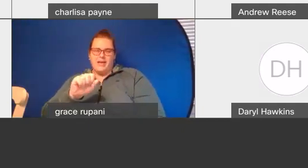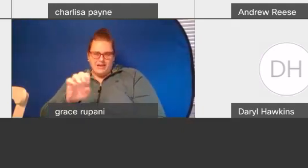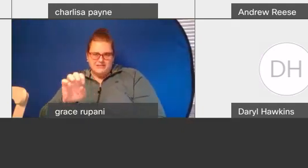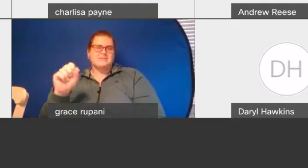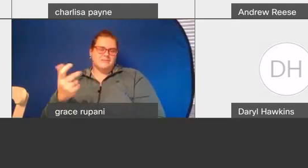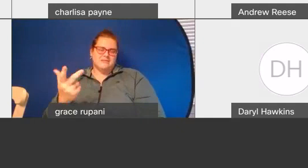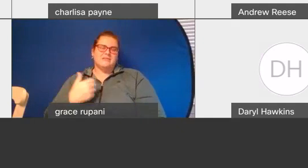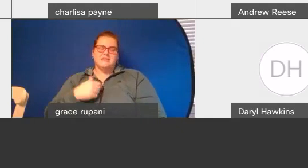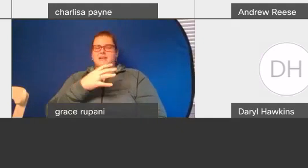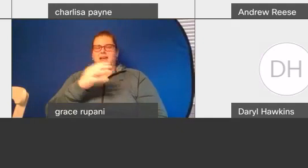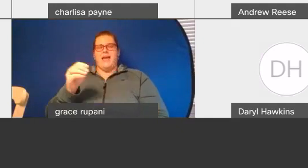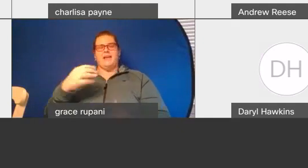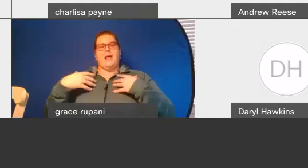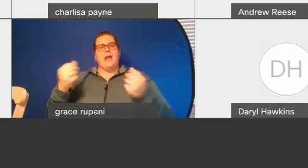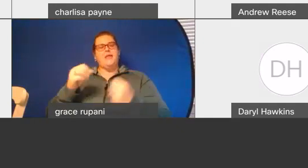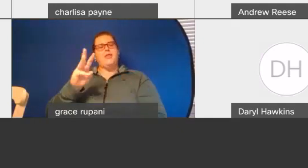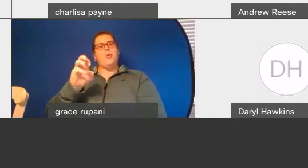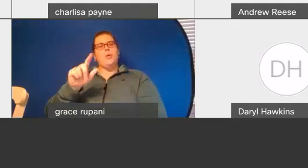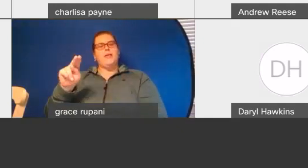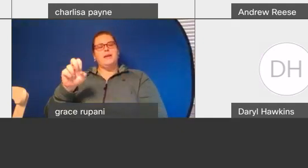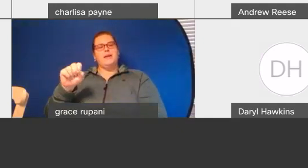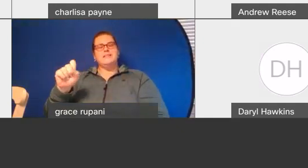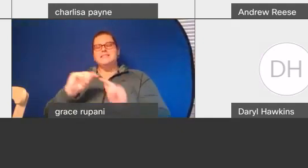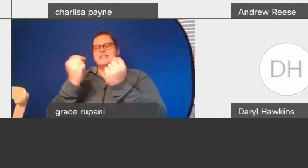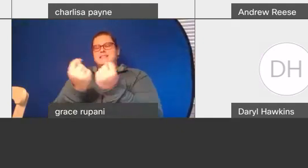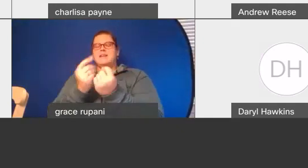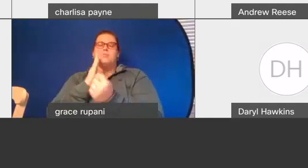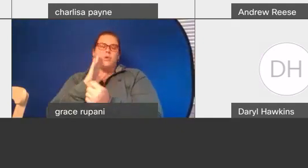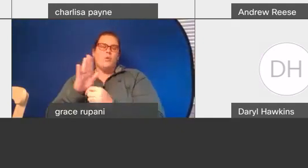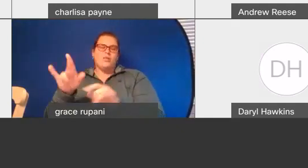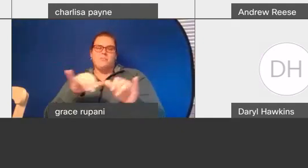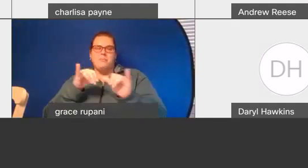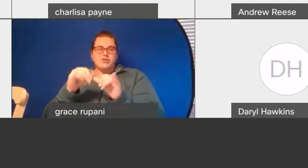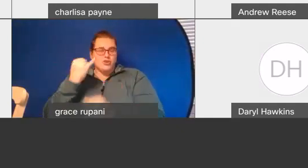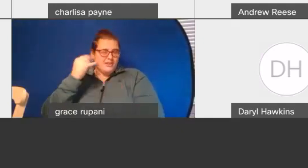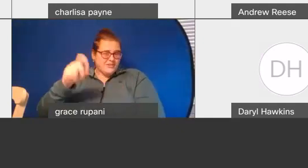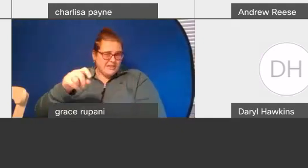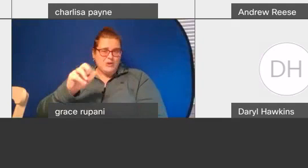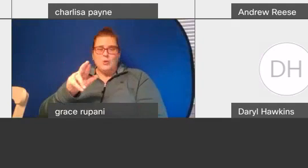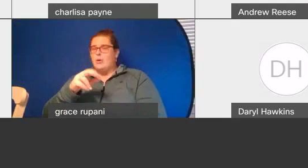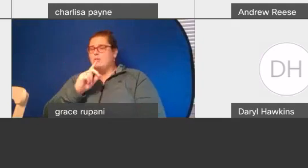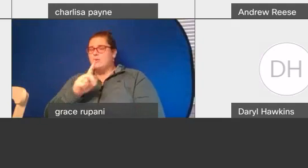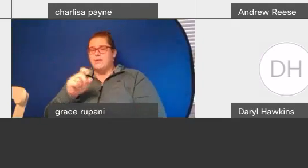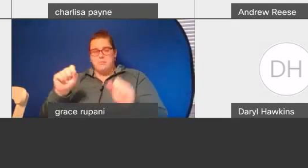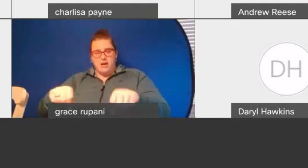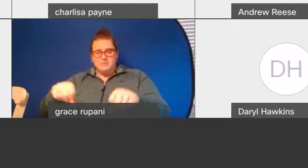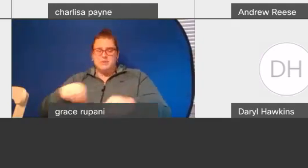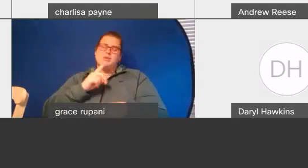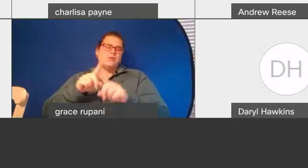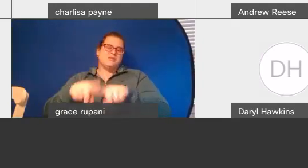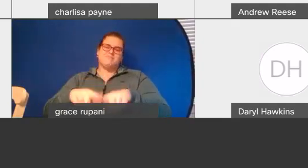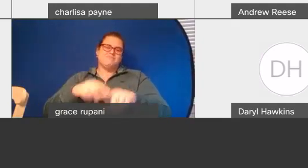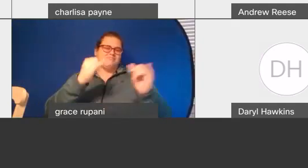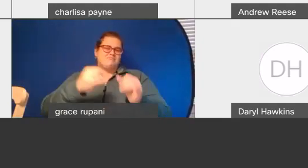that, as well as just seeing the reality of the possibility for that. So it would really be in a case-by-case review.